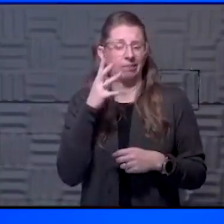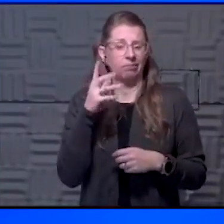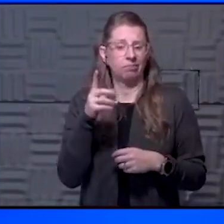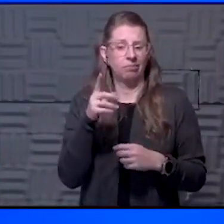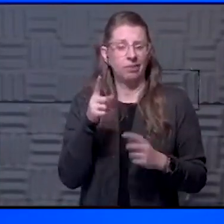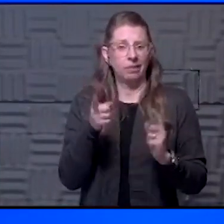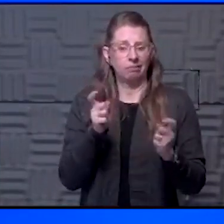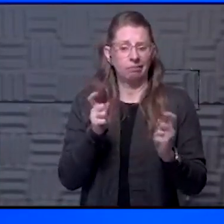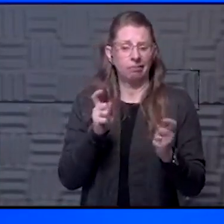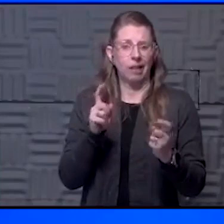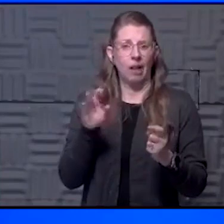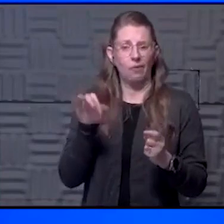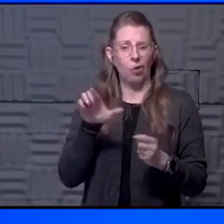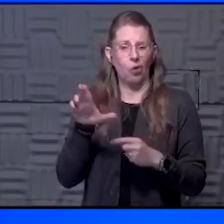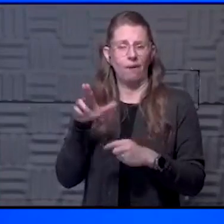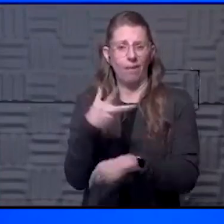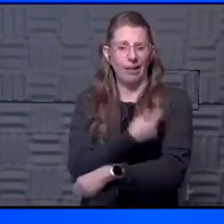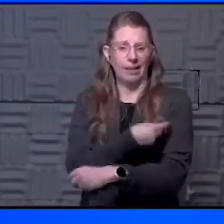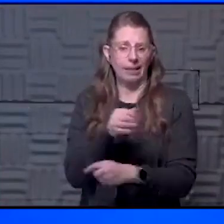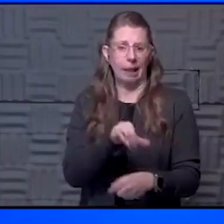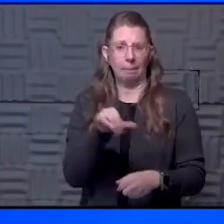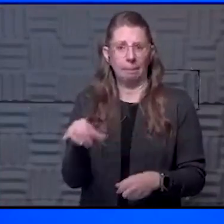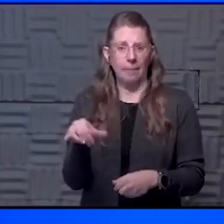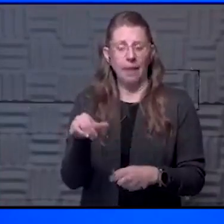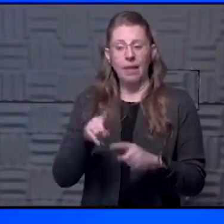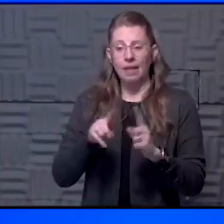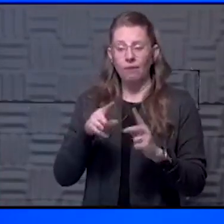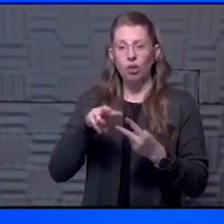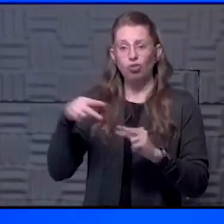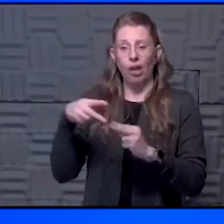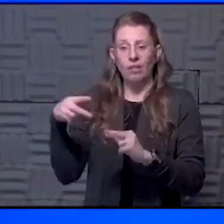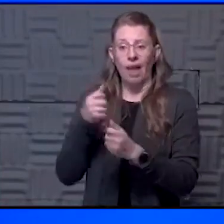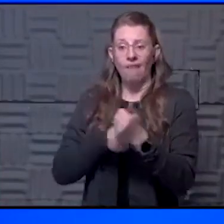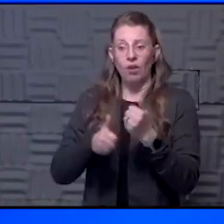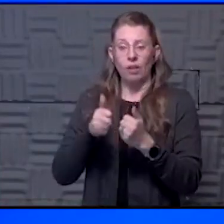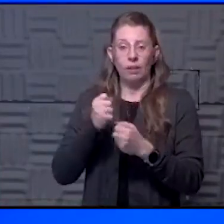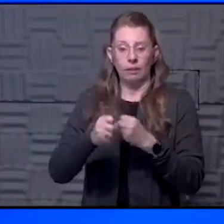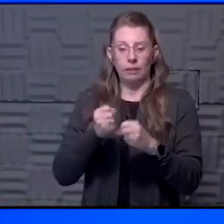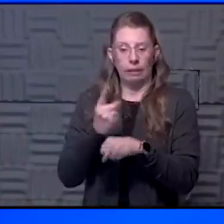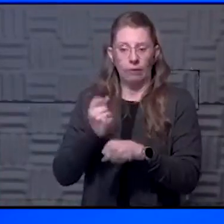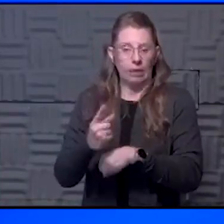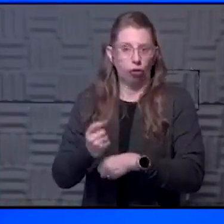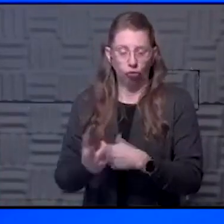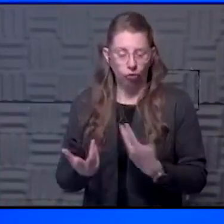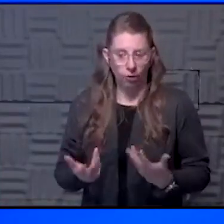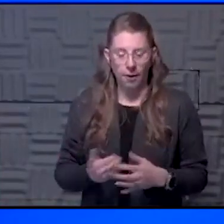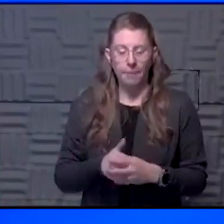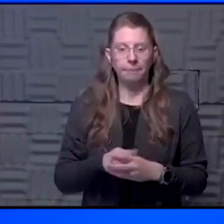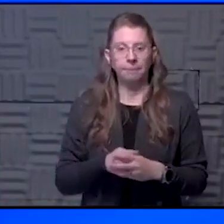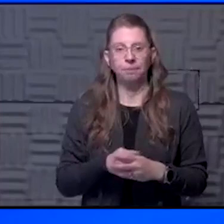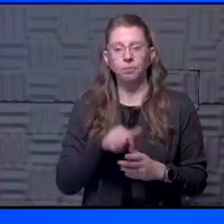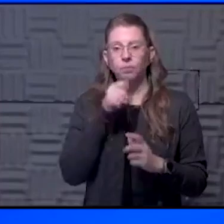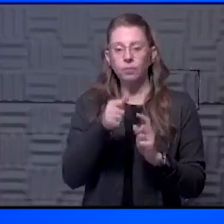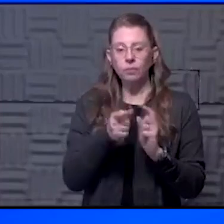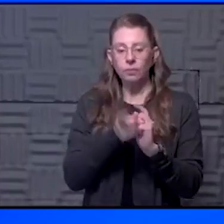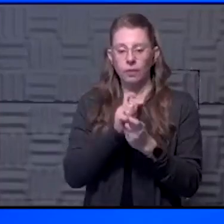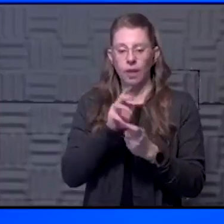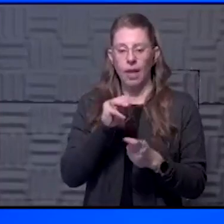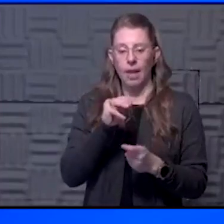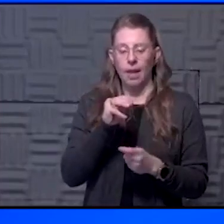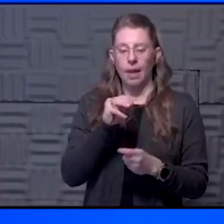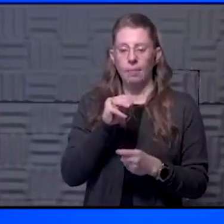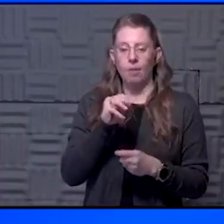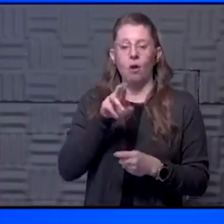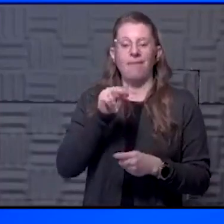with influenza vaccine, which are actually taking different strains every year, not just altering this